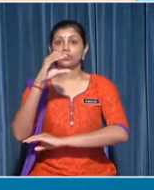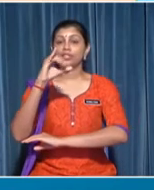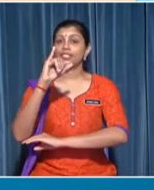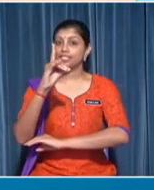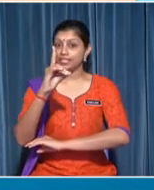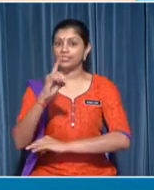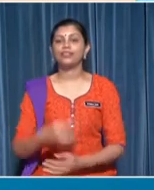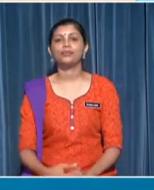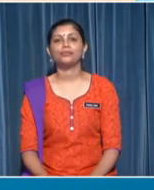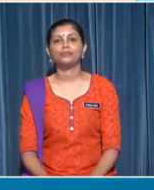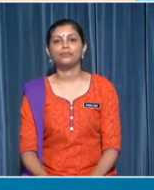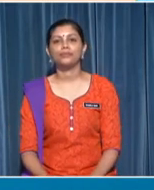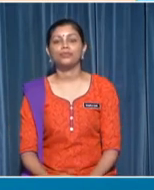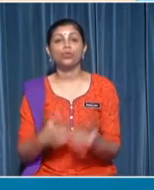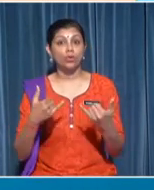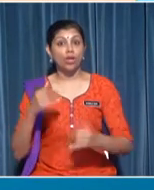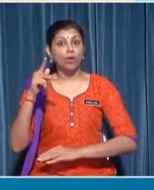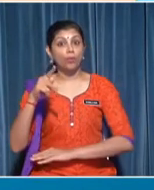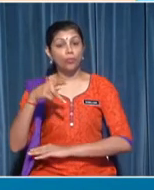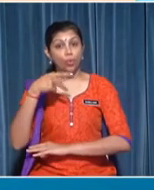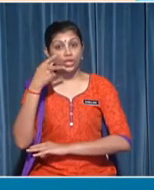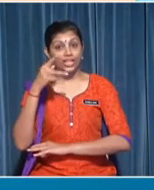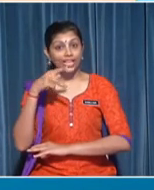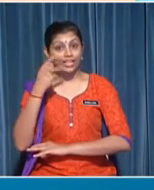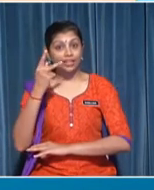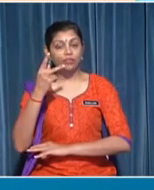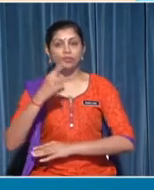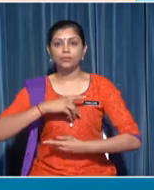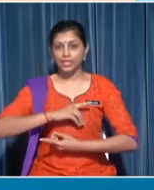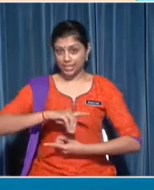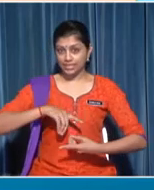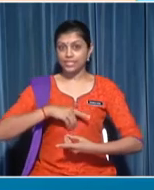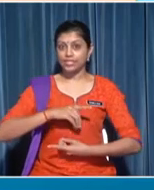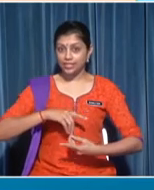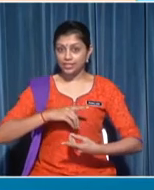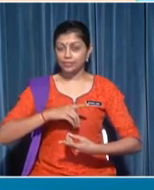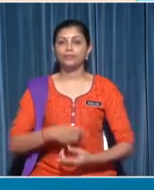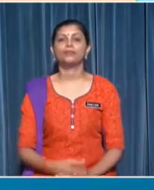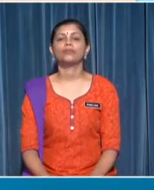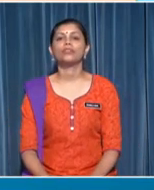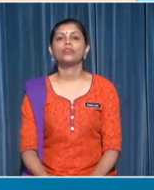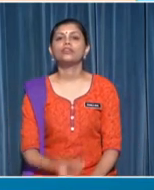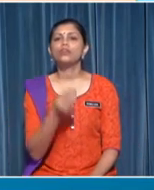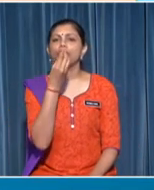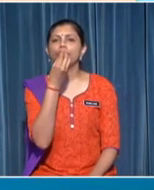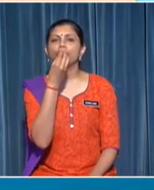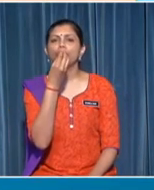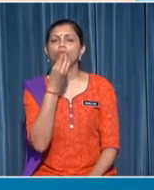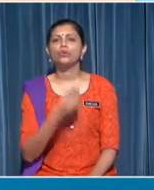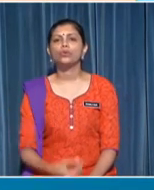During this time, proteins will be digested. Food usually